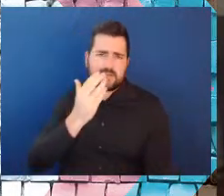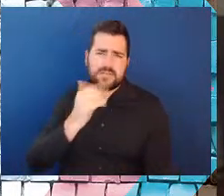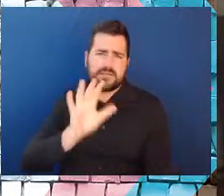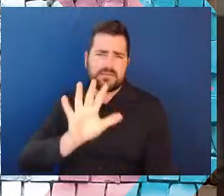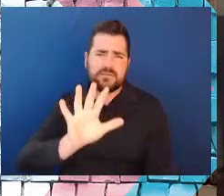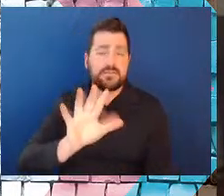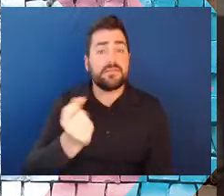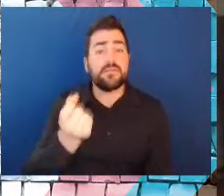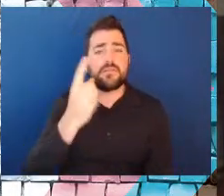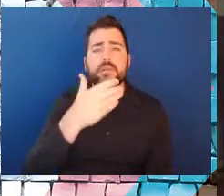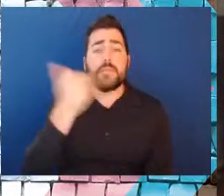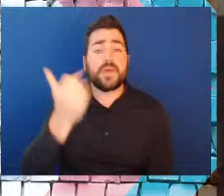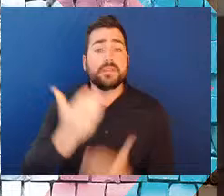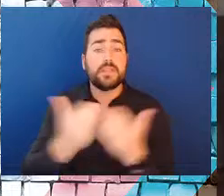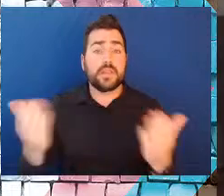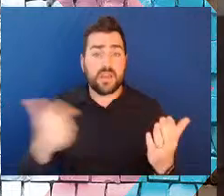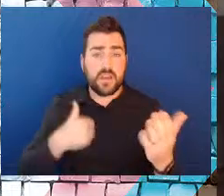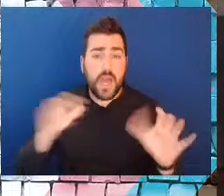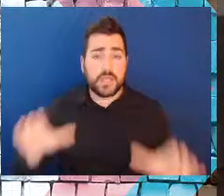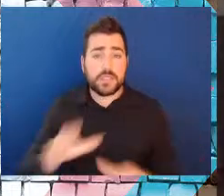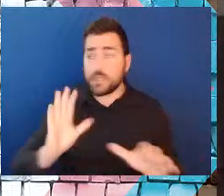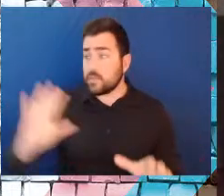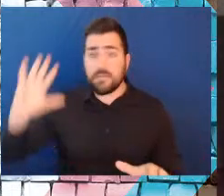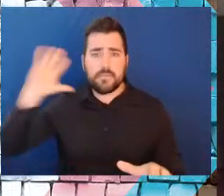best thing I ever did was to let